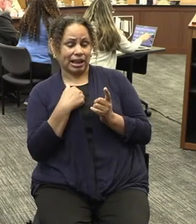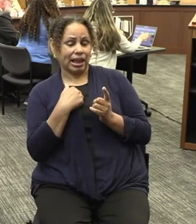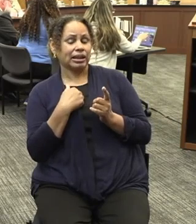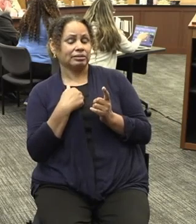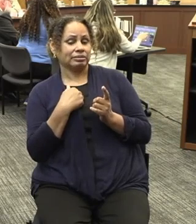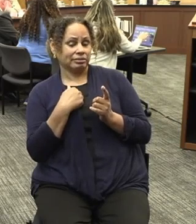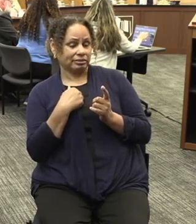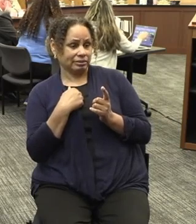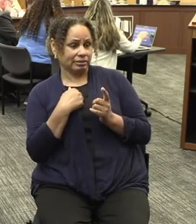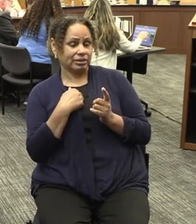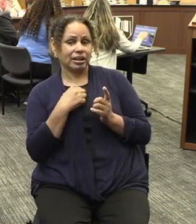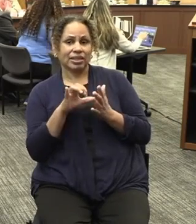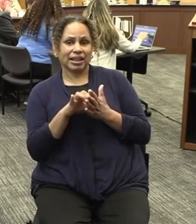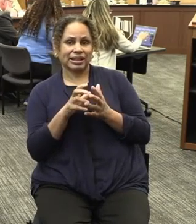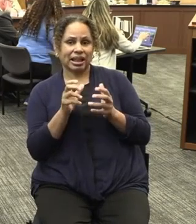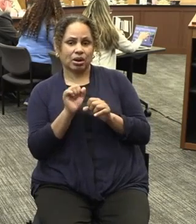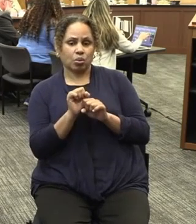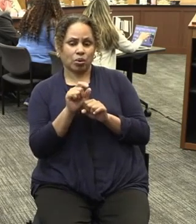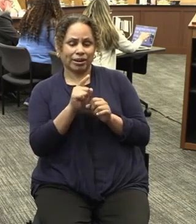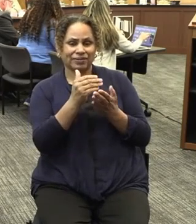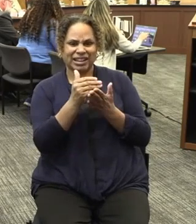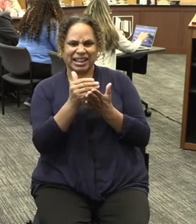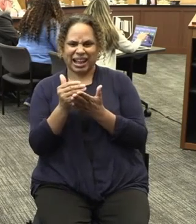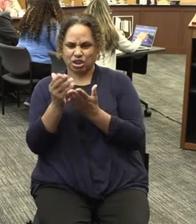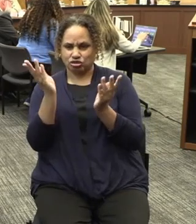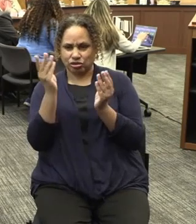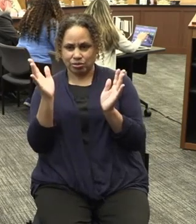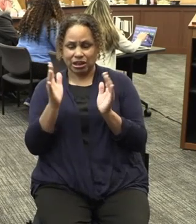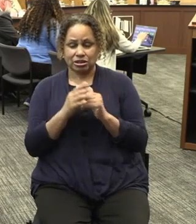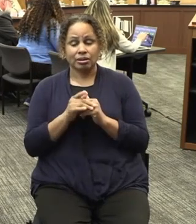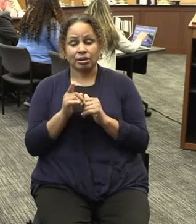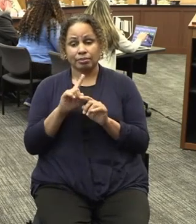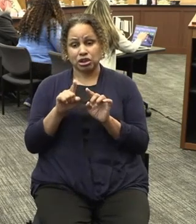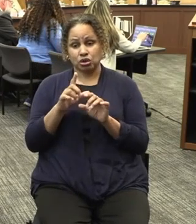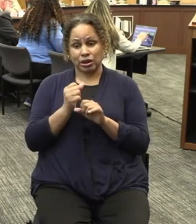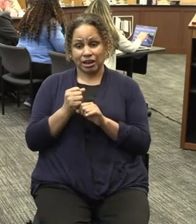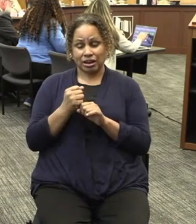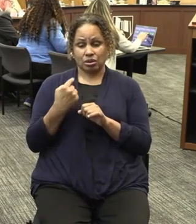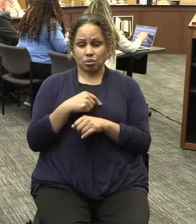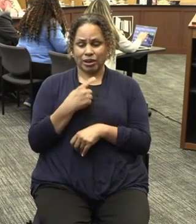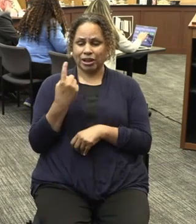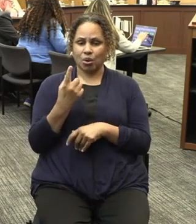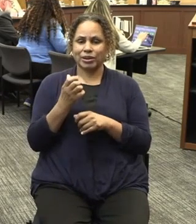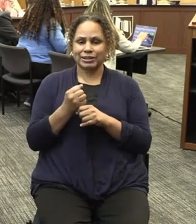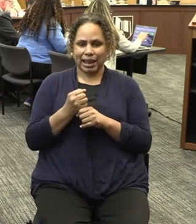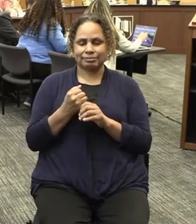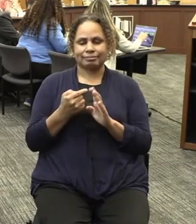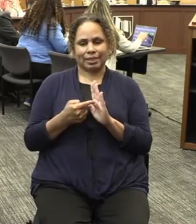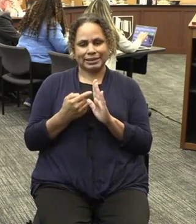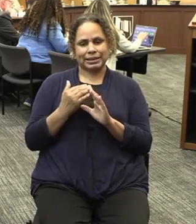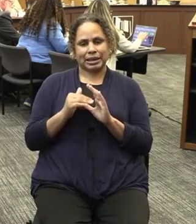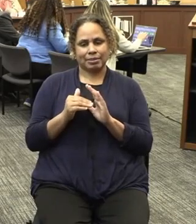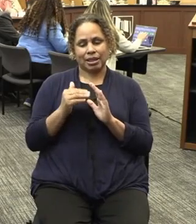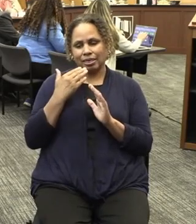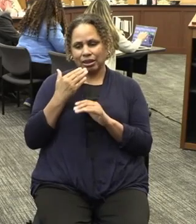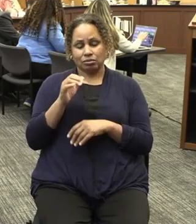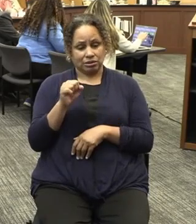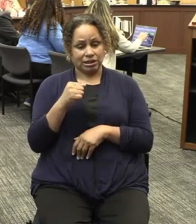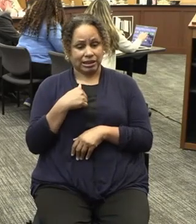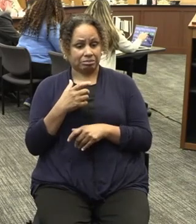print. It's a lot of work they have to gather, but at least you got it. So, which we always get responses. So thank you. No, I did, thank